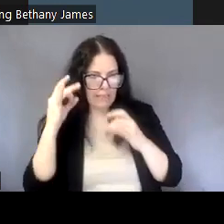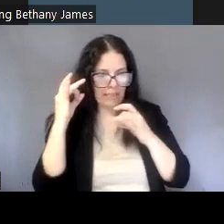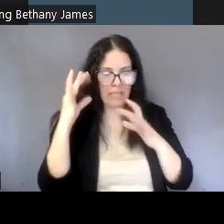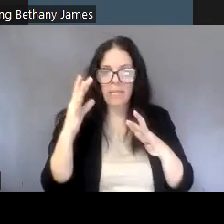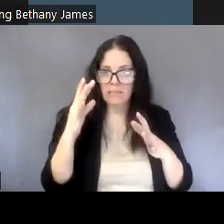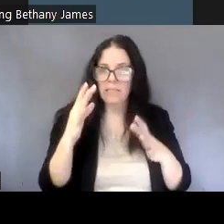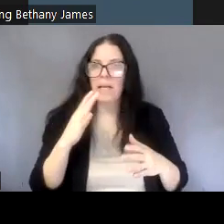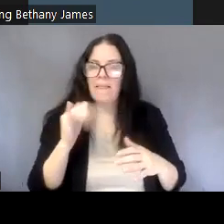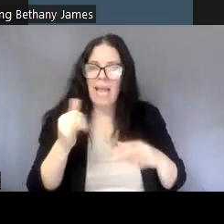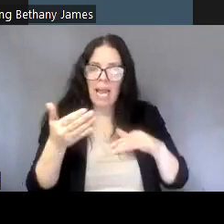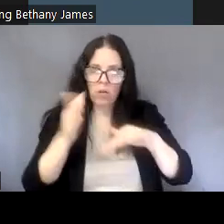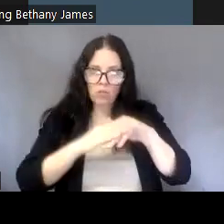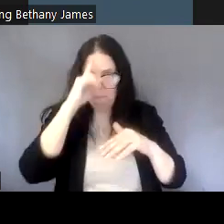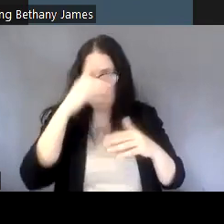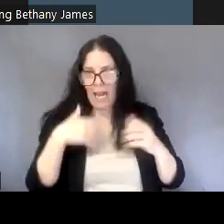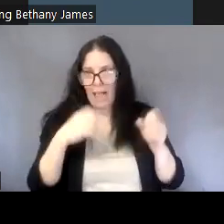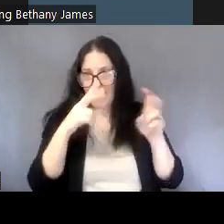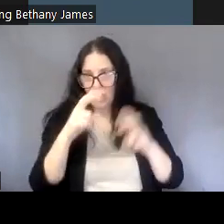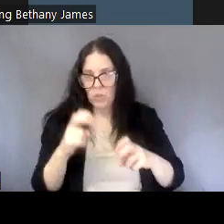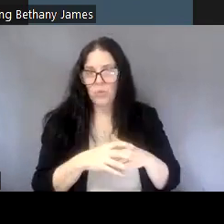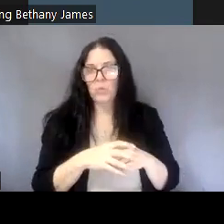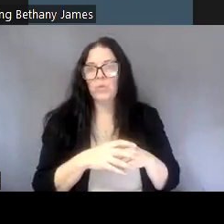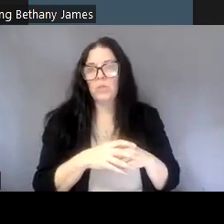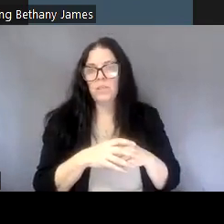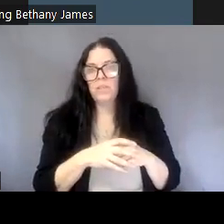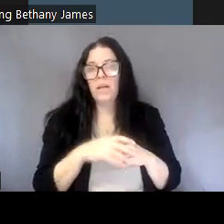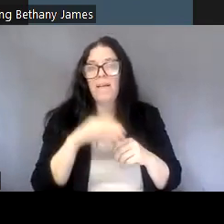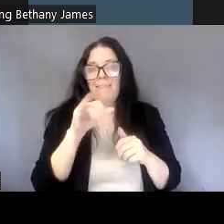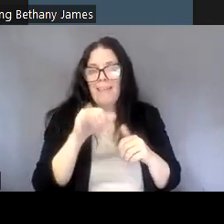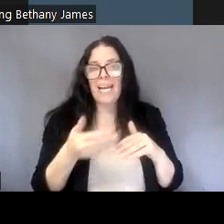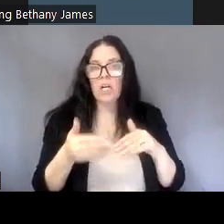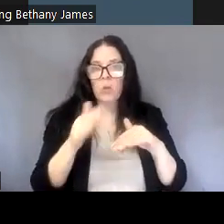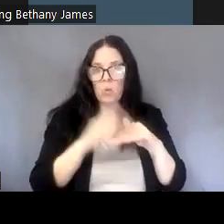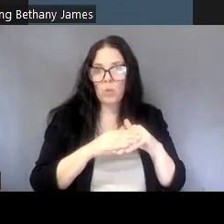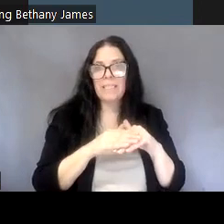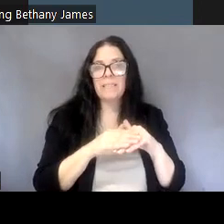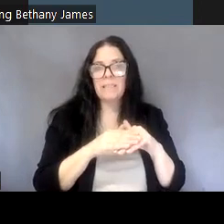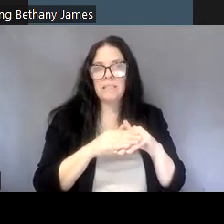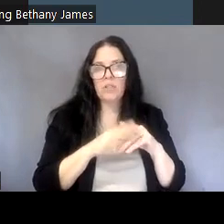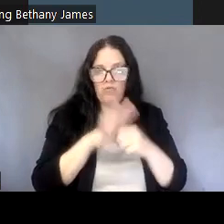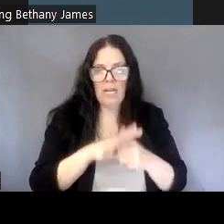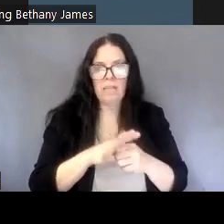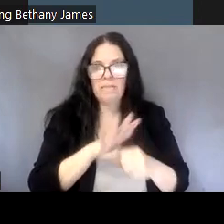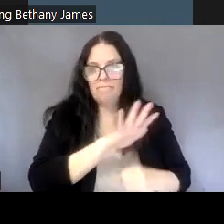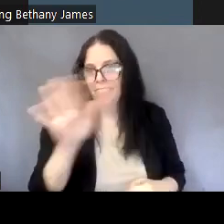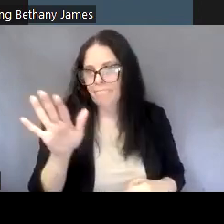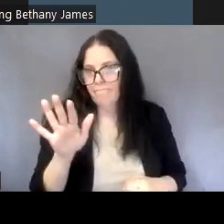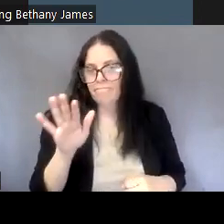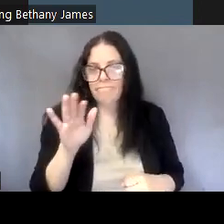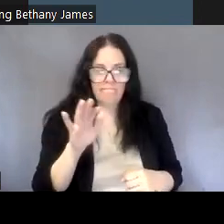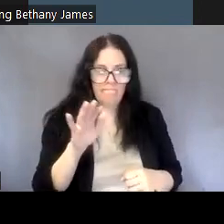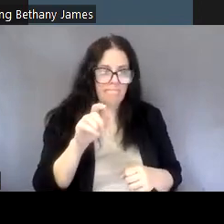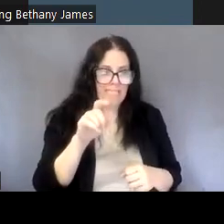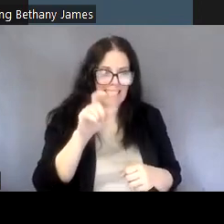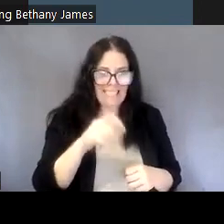mental health issues, and therefore it's increasing pressures at all levels. So we need to have a good